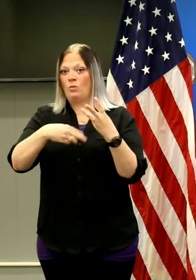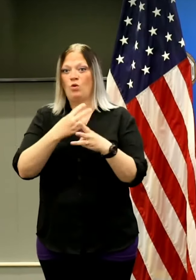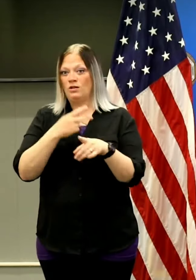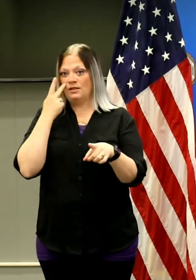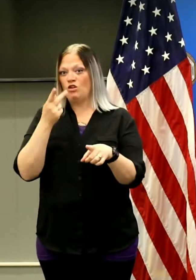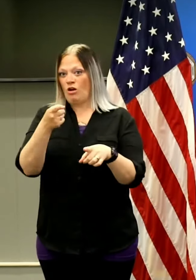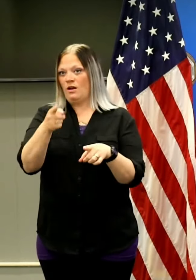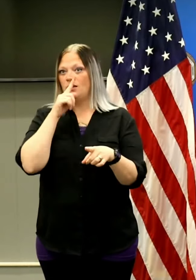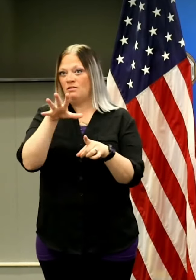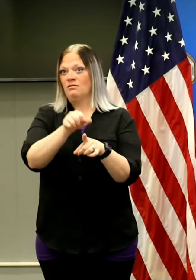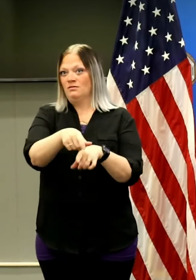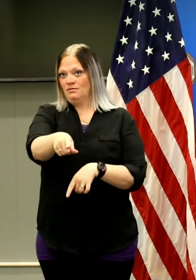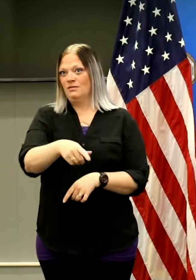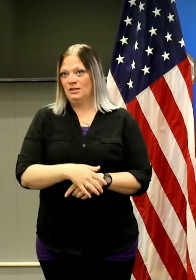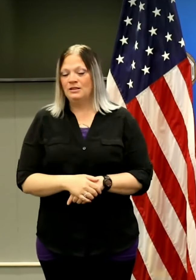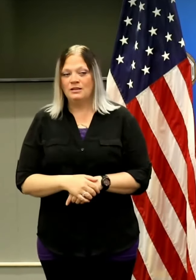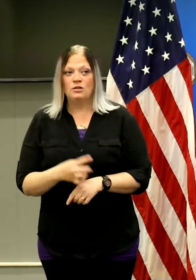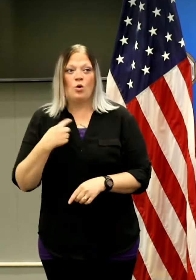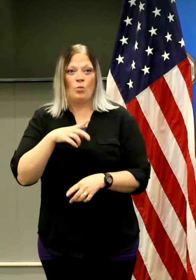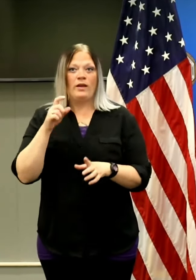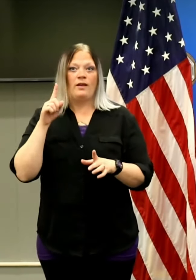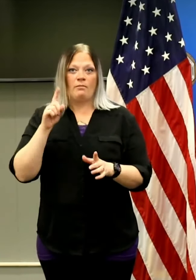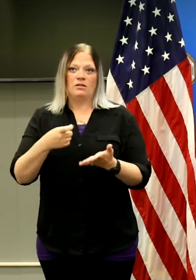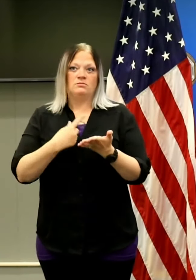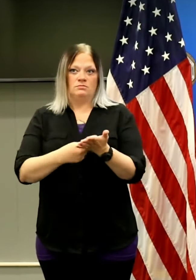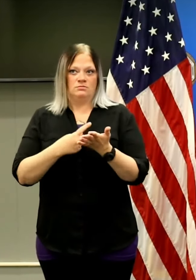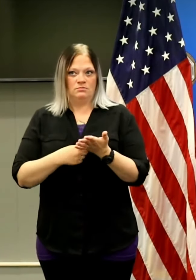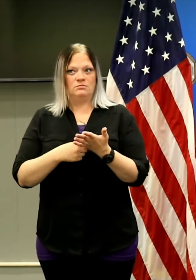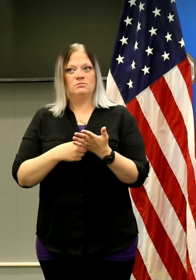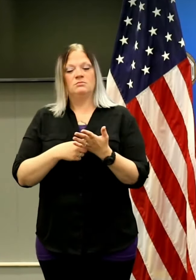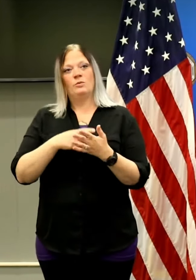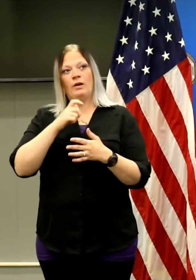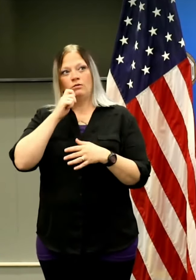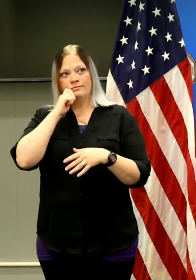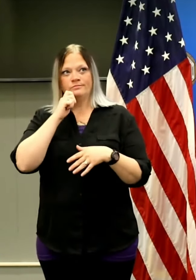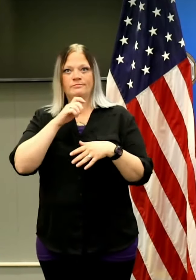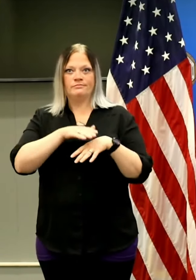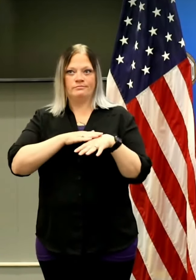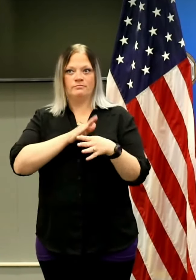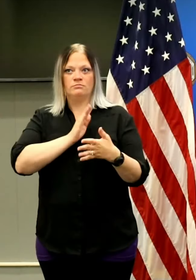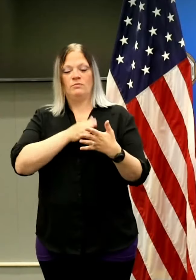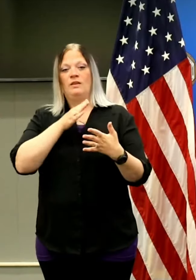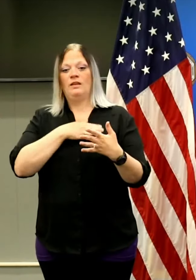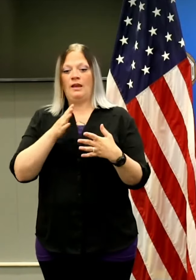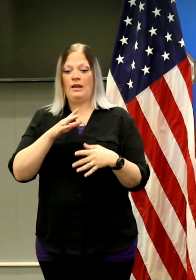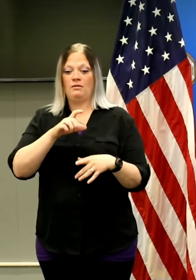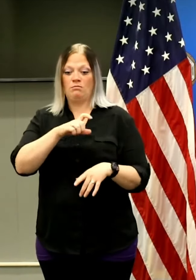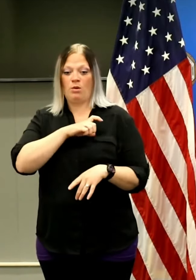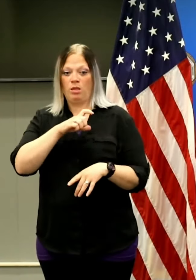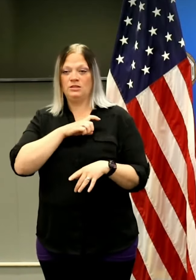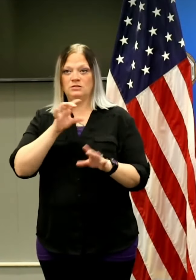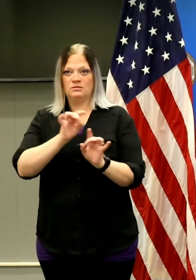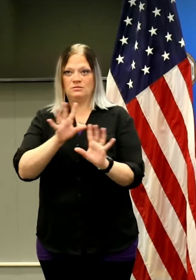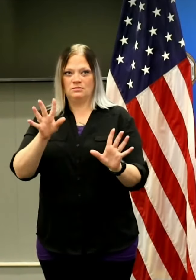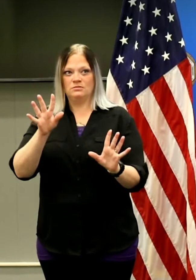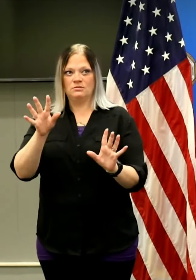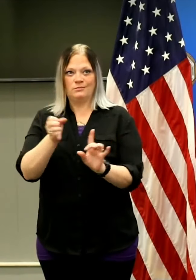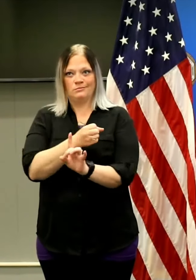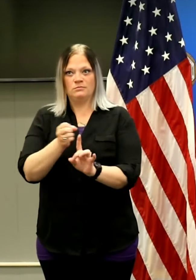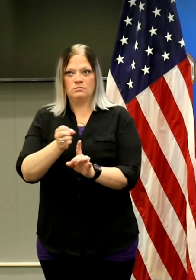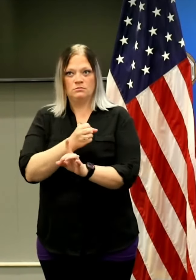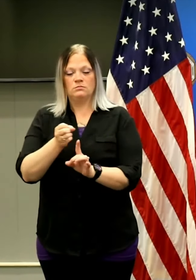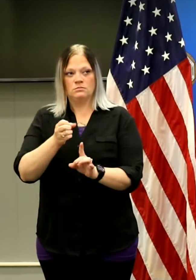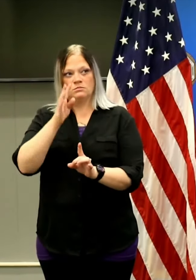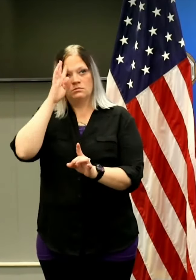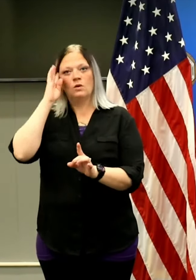have to address the issues with regards to racial injustice and police brutality, and we are going to do that locally. There's no doubt about it.